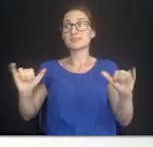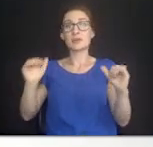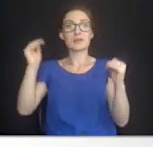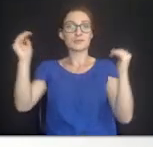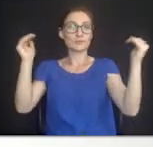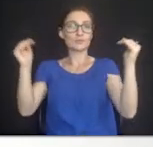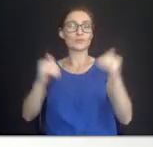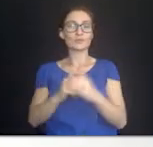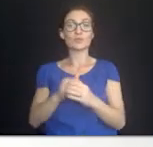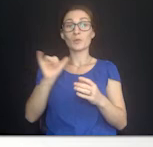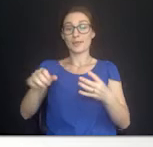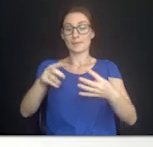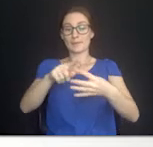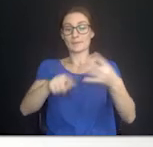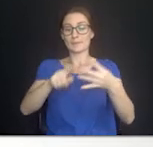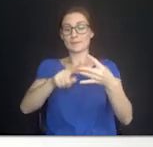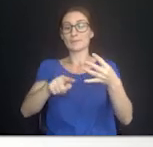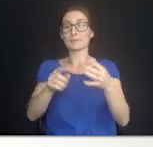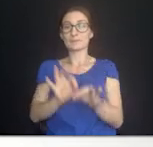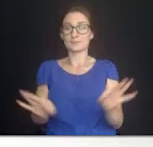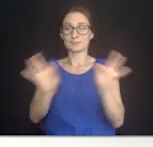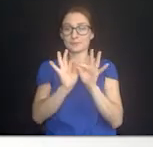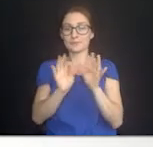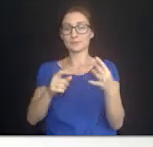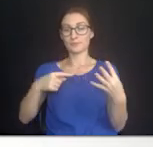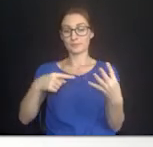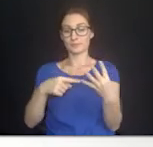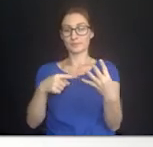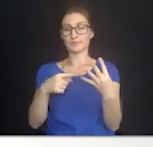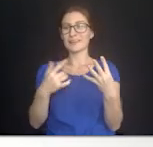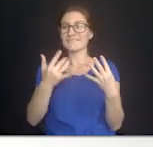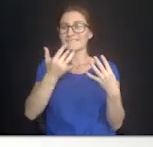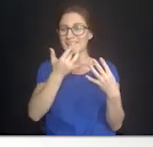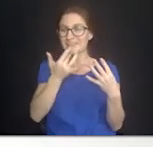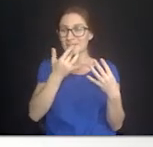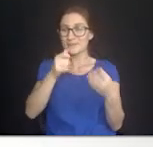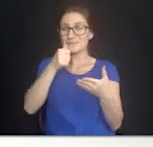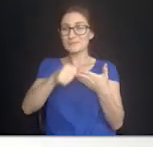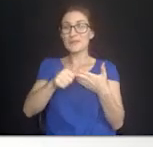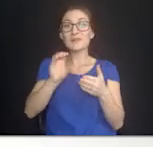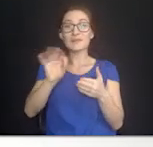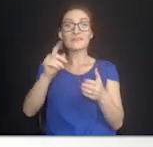important. And then the last is my favorite one. It's letter of intent.